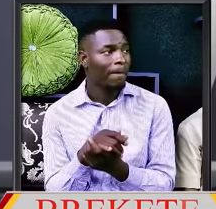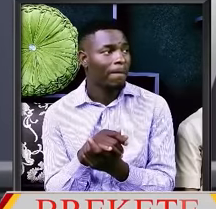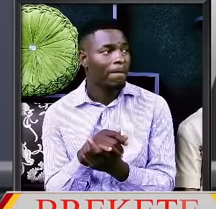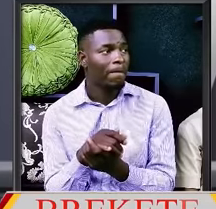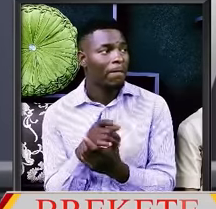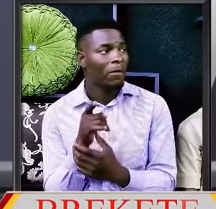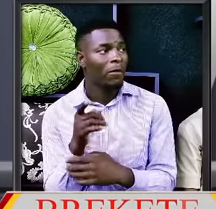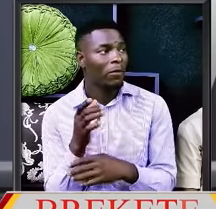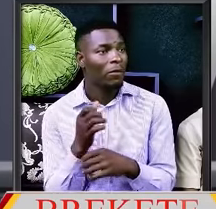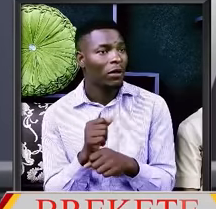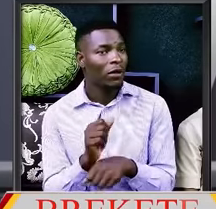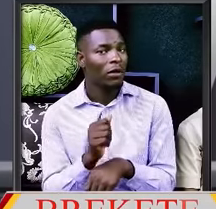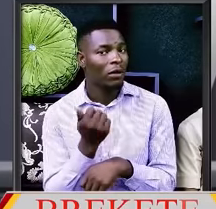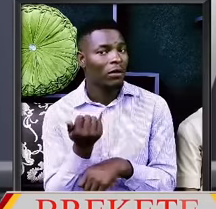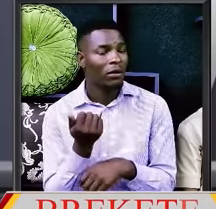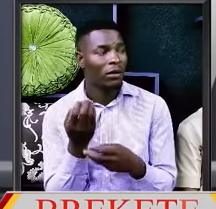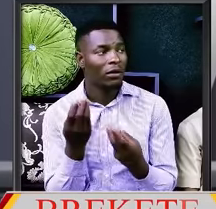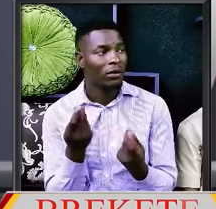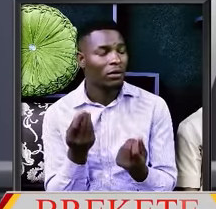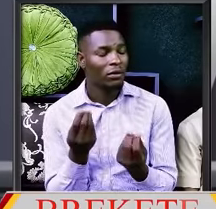When I get another land.